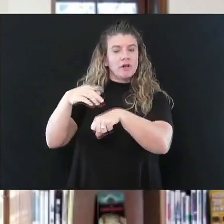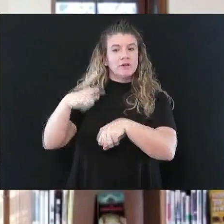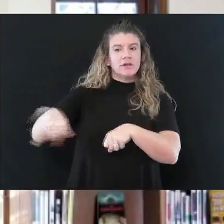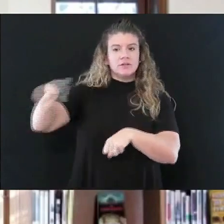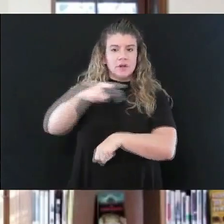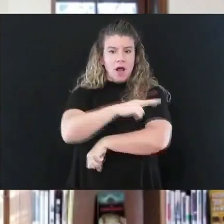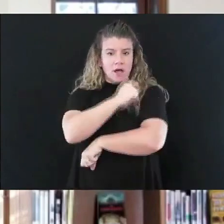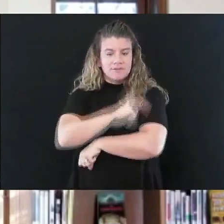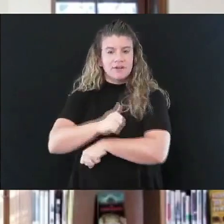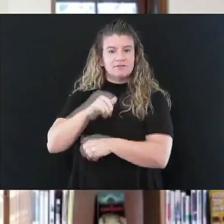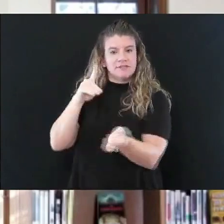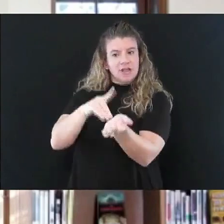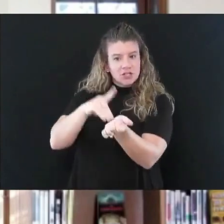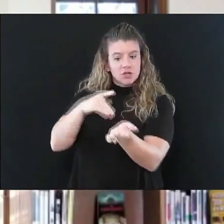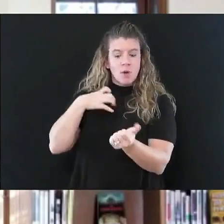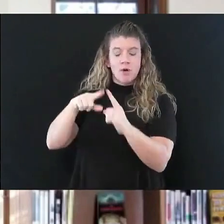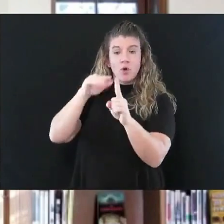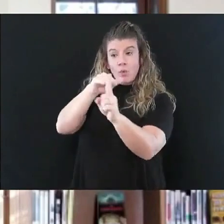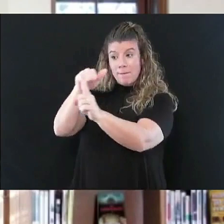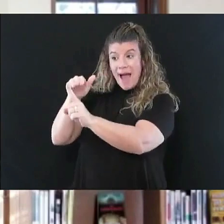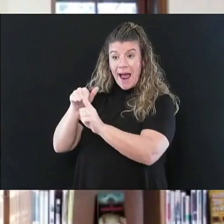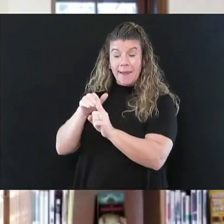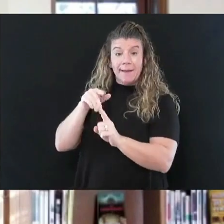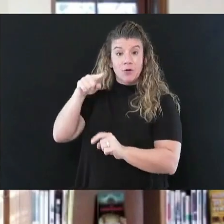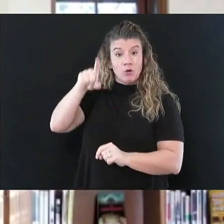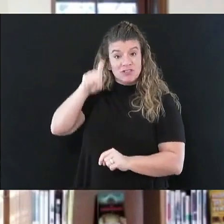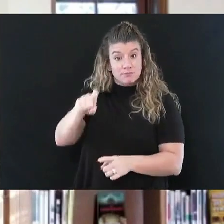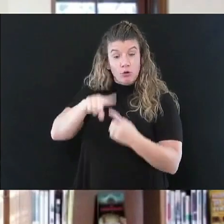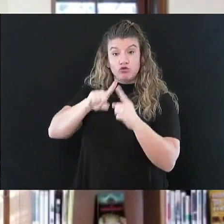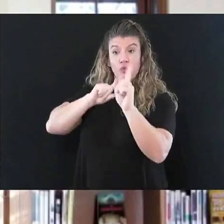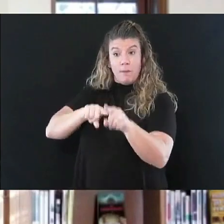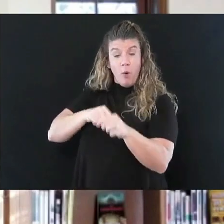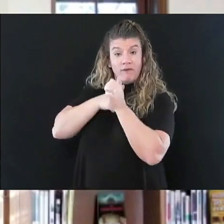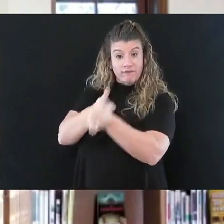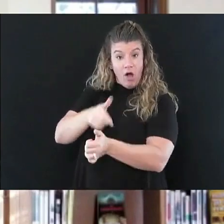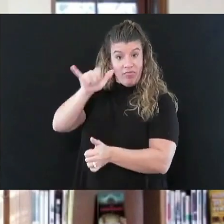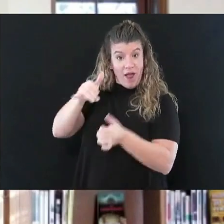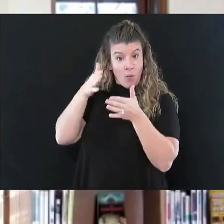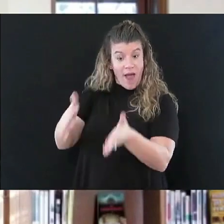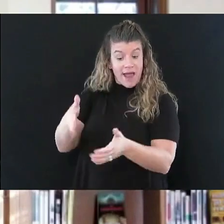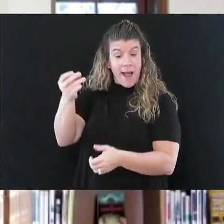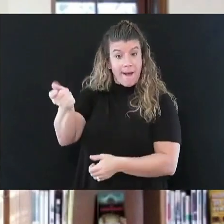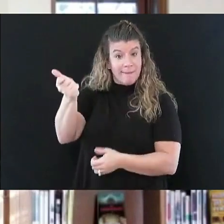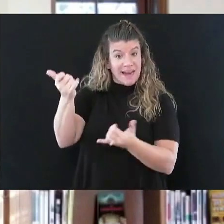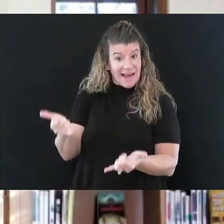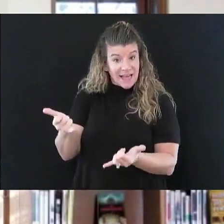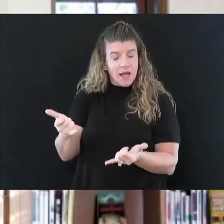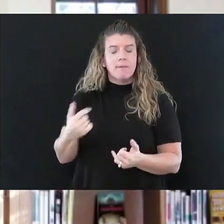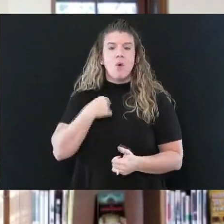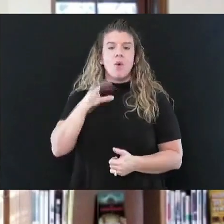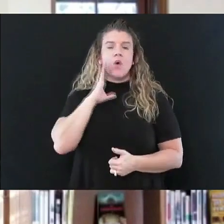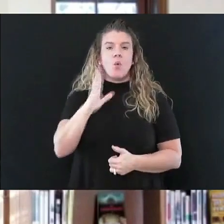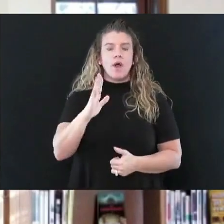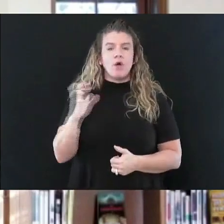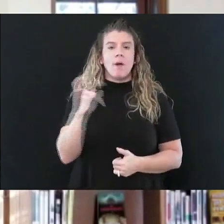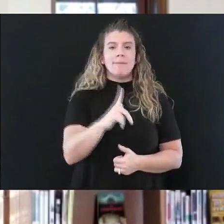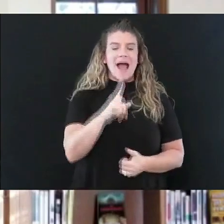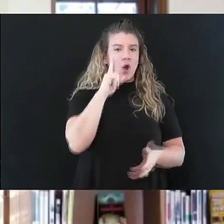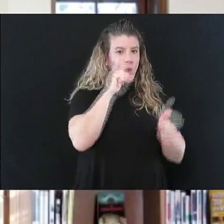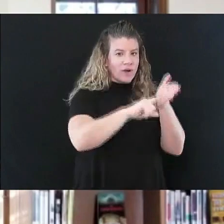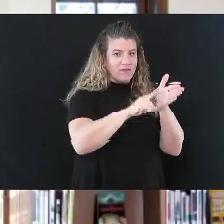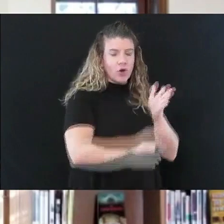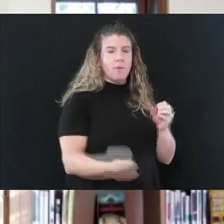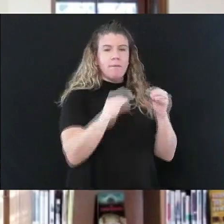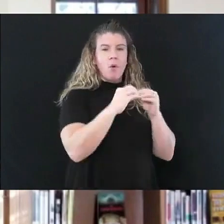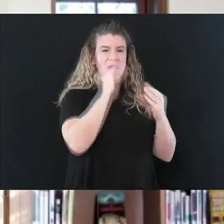the physicians, to remind them again that this is how you're supposed to report these immediately. But we're going to go back and review some more data